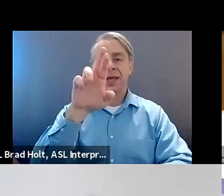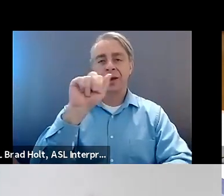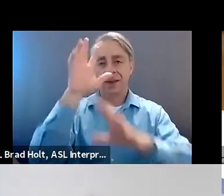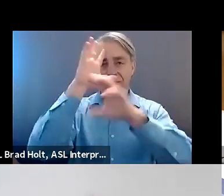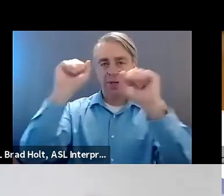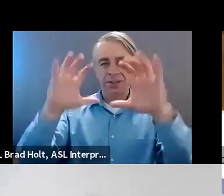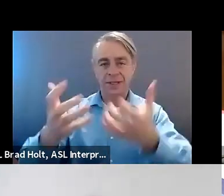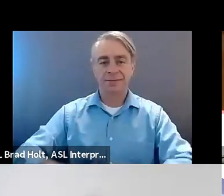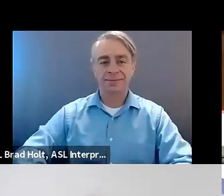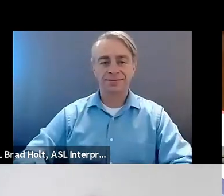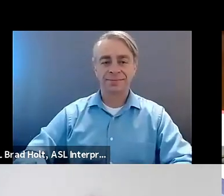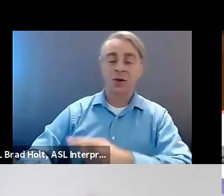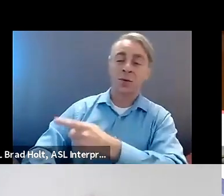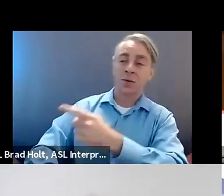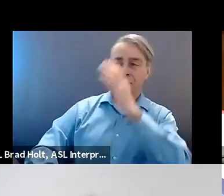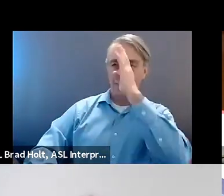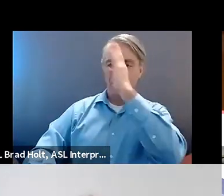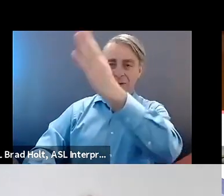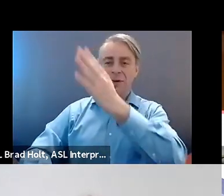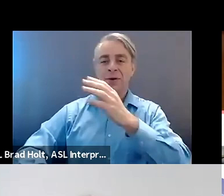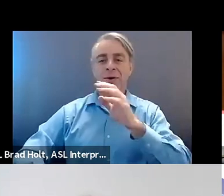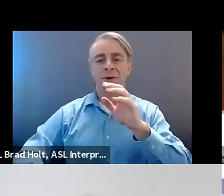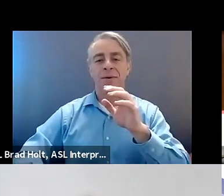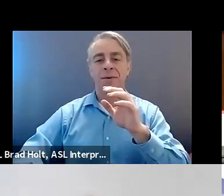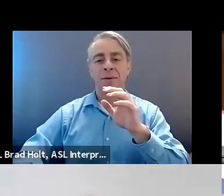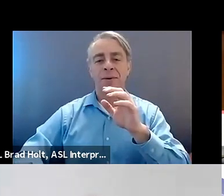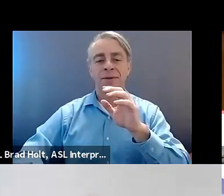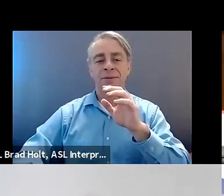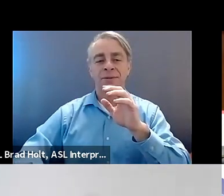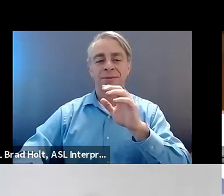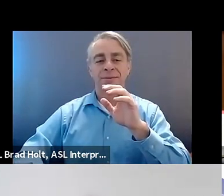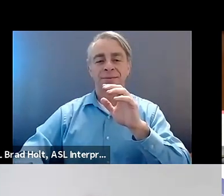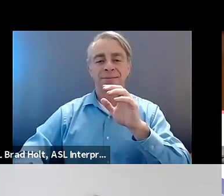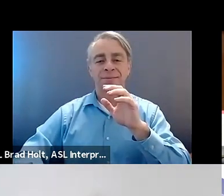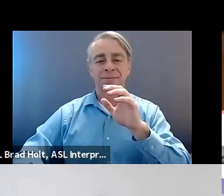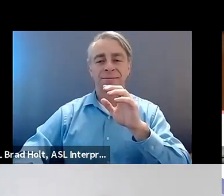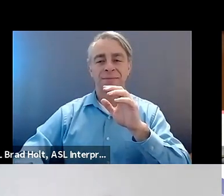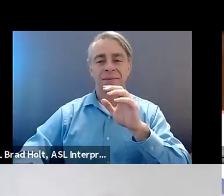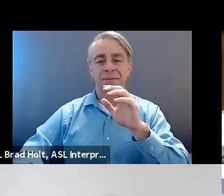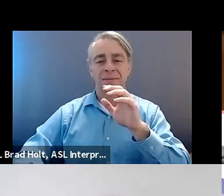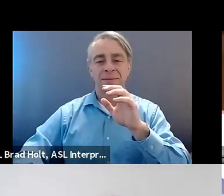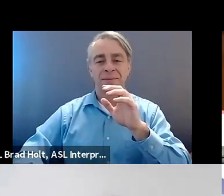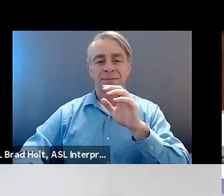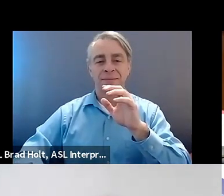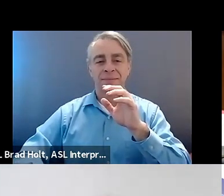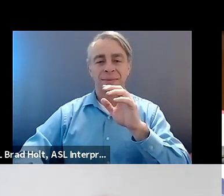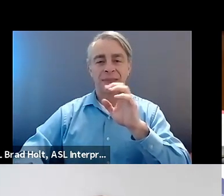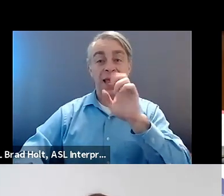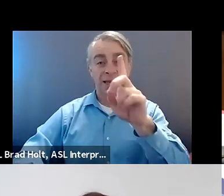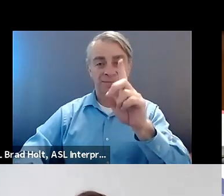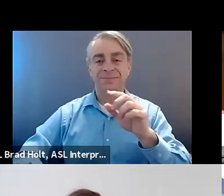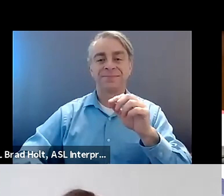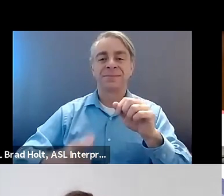Ed. Hello, Ed. I'm very pleased and honored to welcome you to